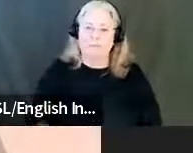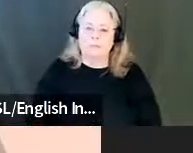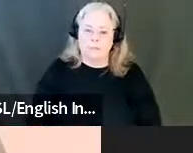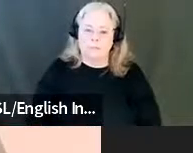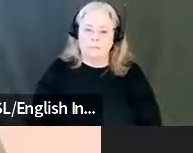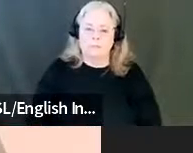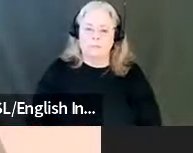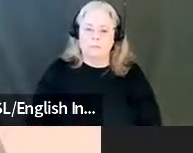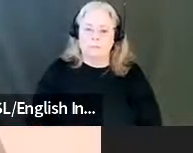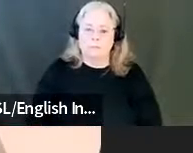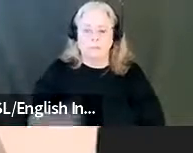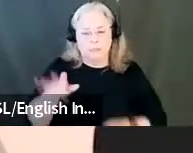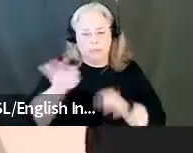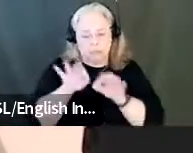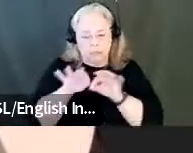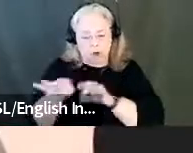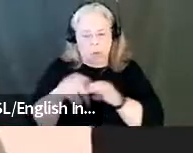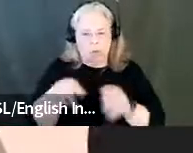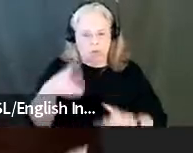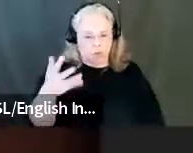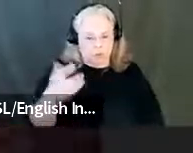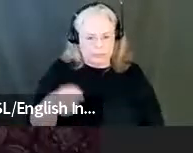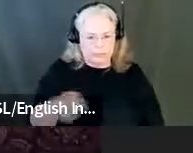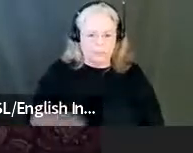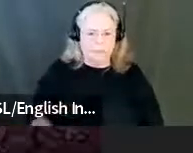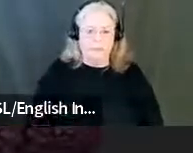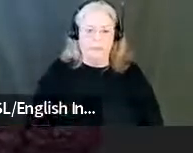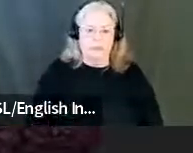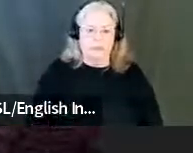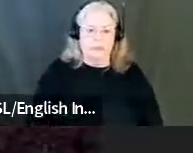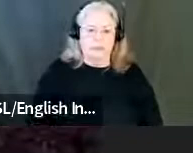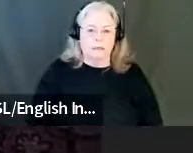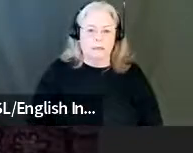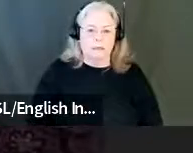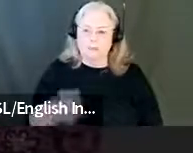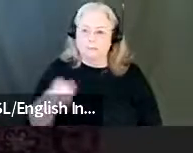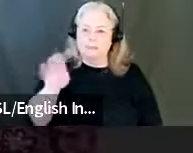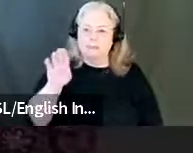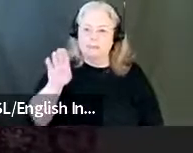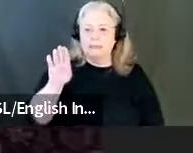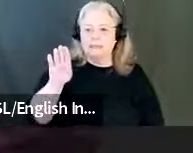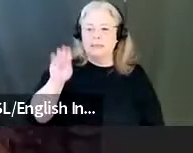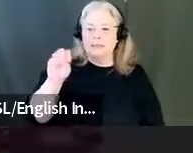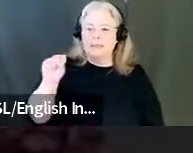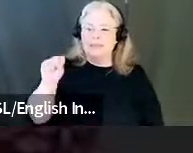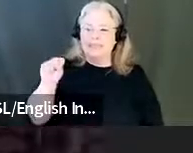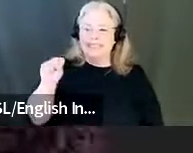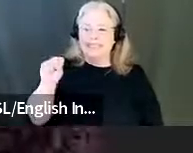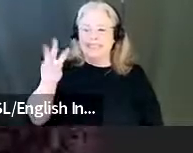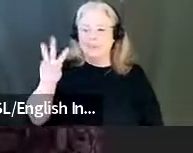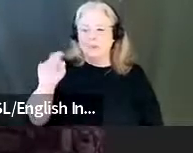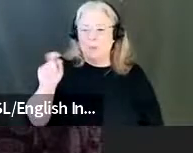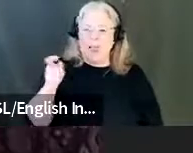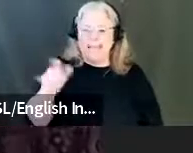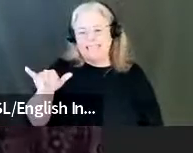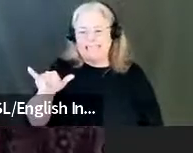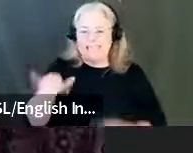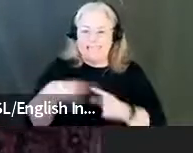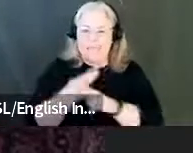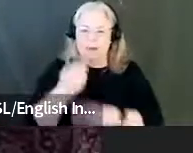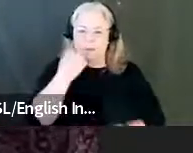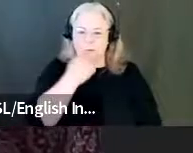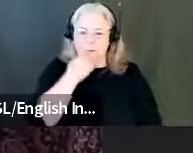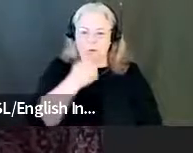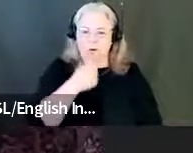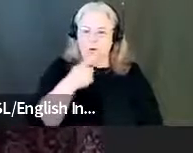You can tear what you need, but this is this beeswaxy material and oftentimes